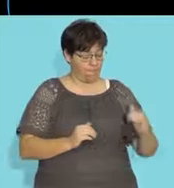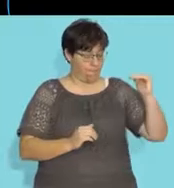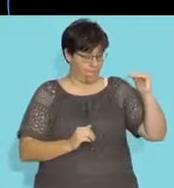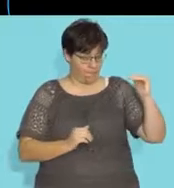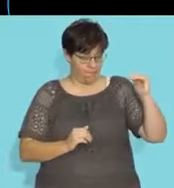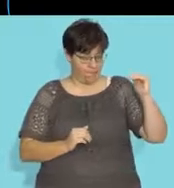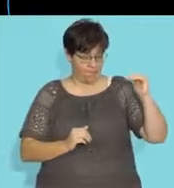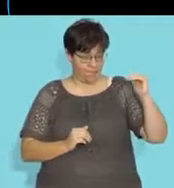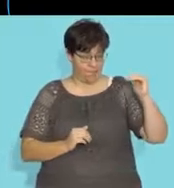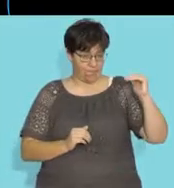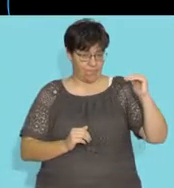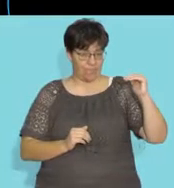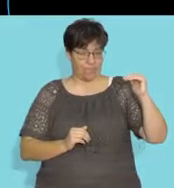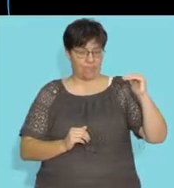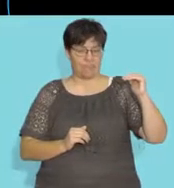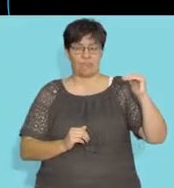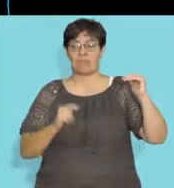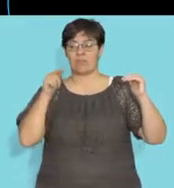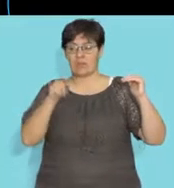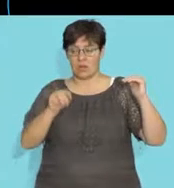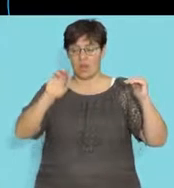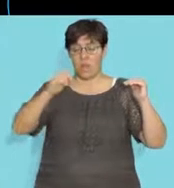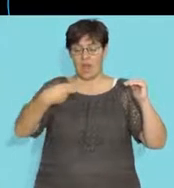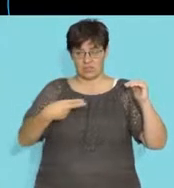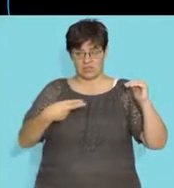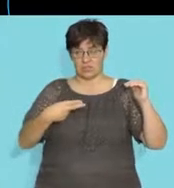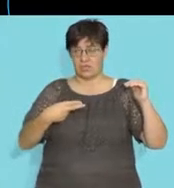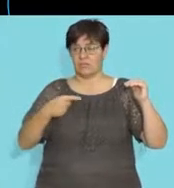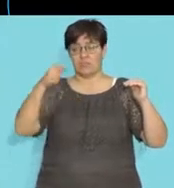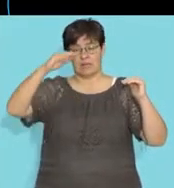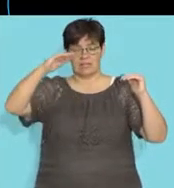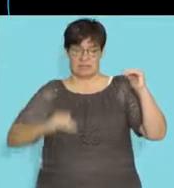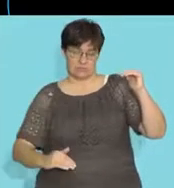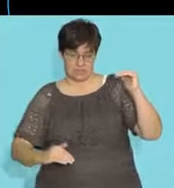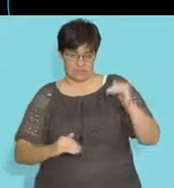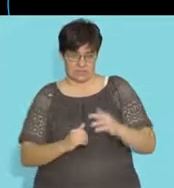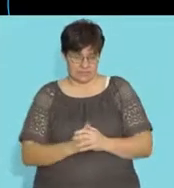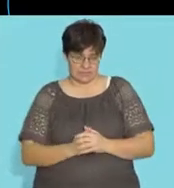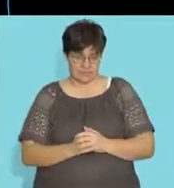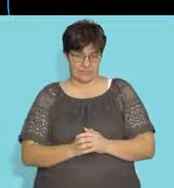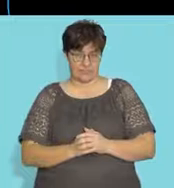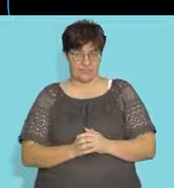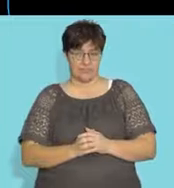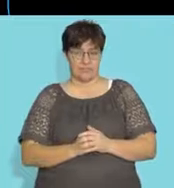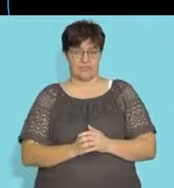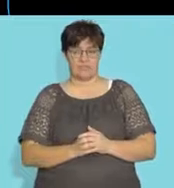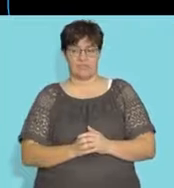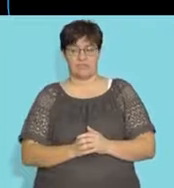the hydronium ion concentration increases, the hydroxide ion concentration will